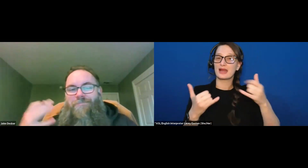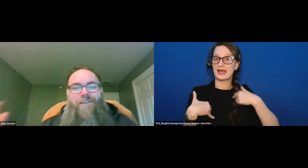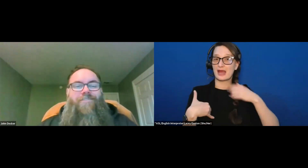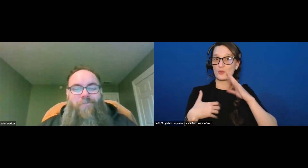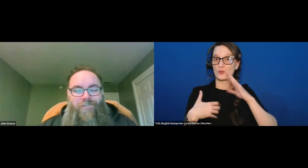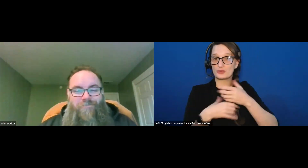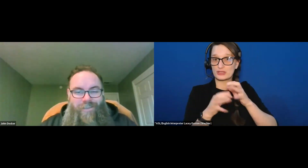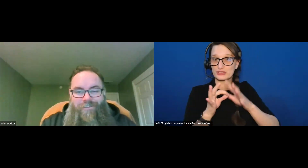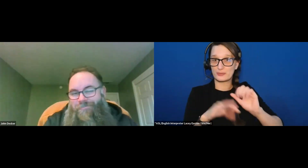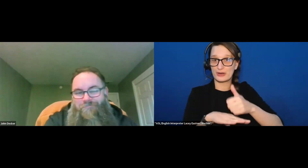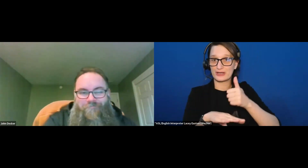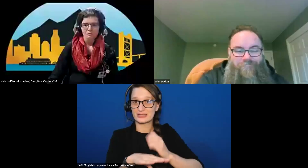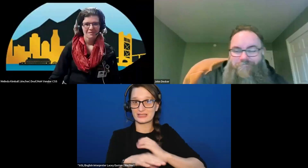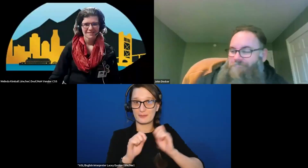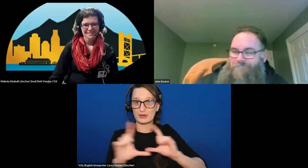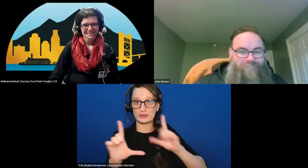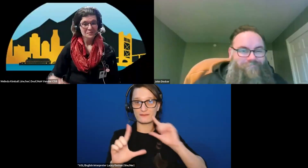screens as best as we possibly can.